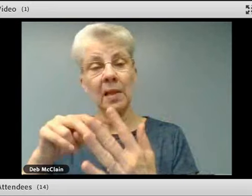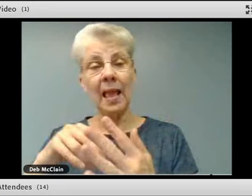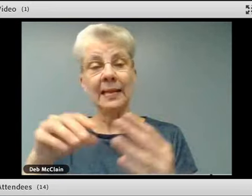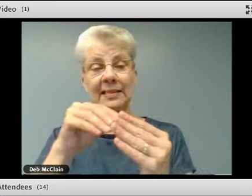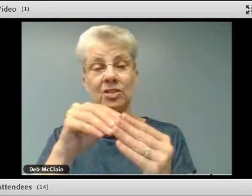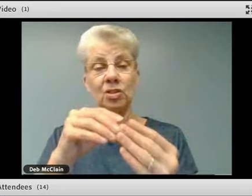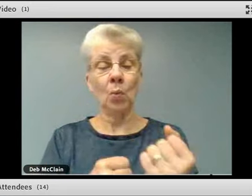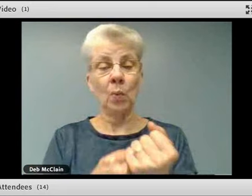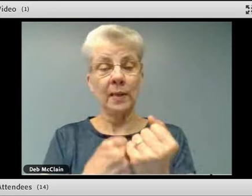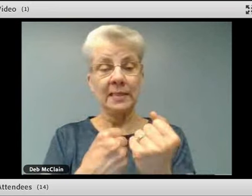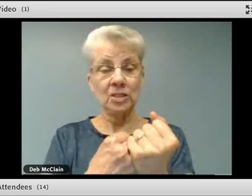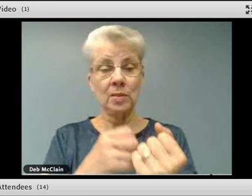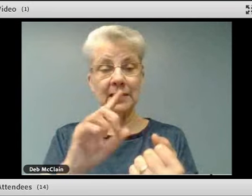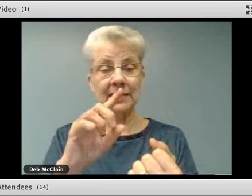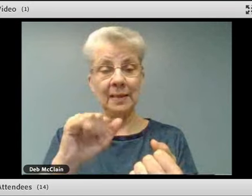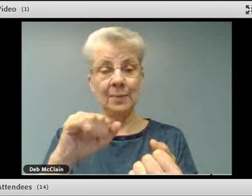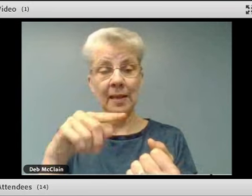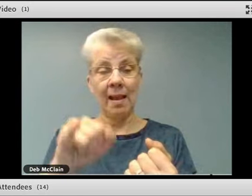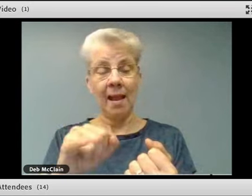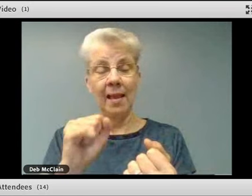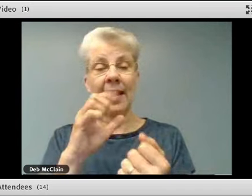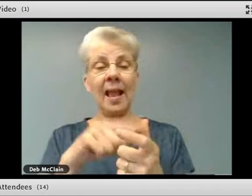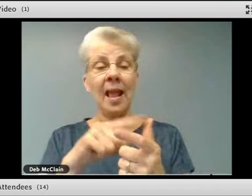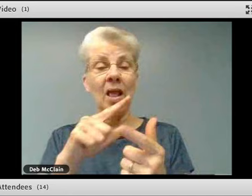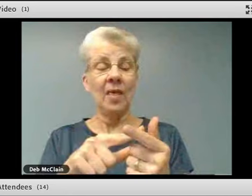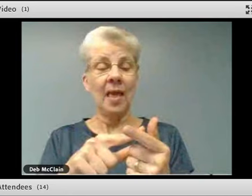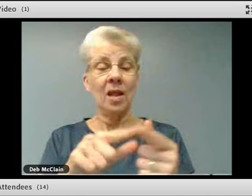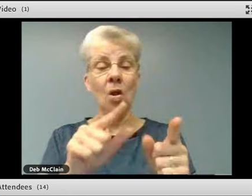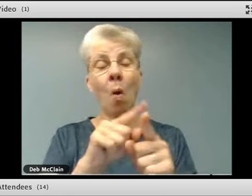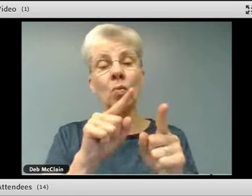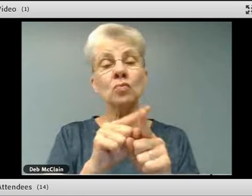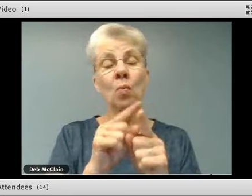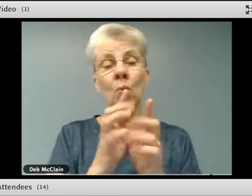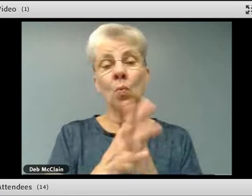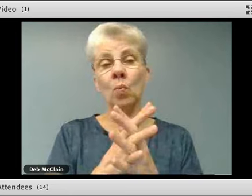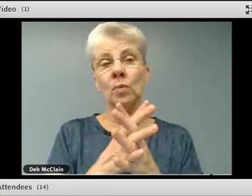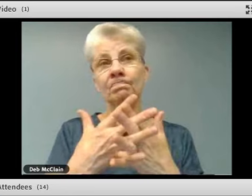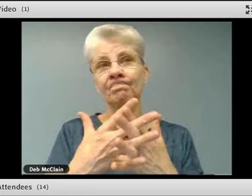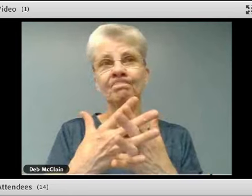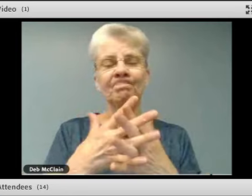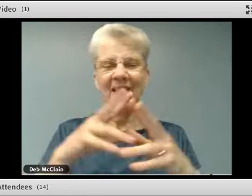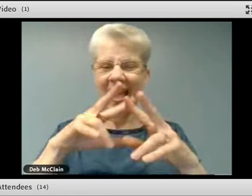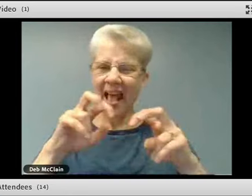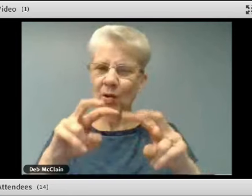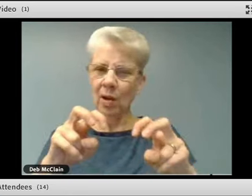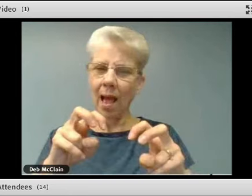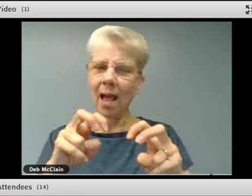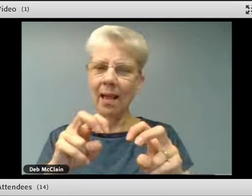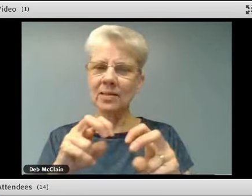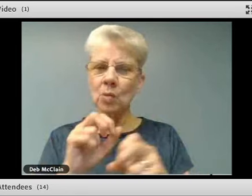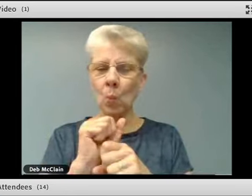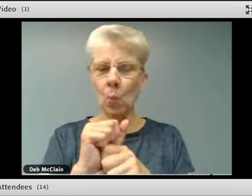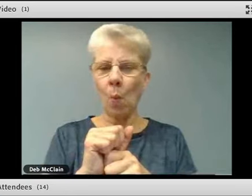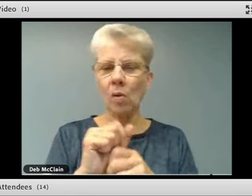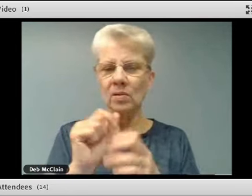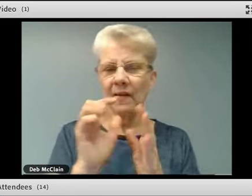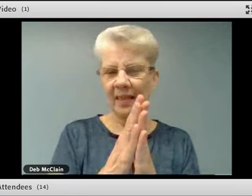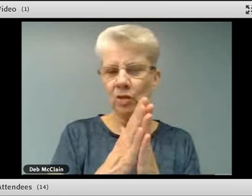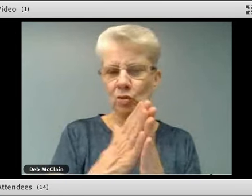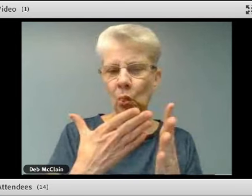in DPLA, and also analyze these works of literature through the lens